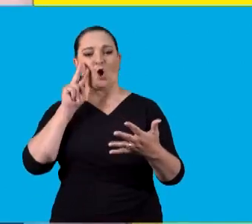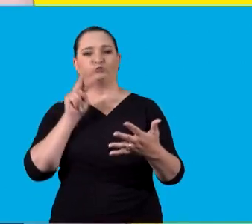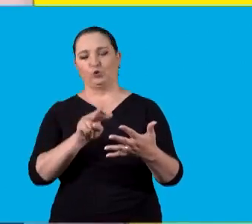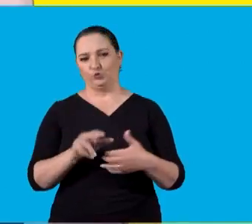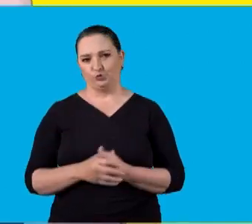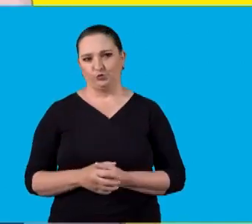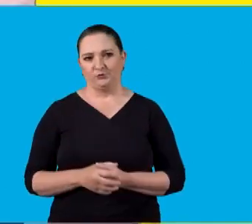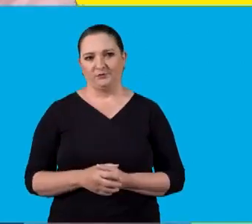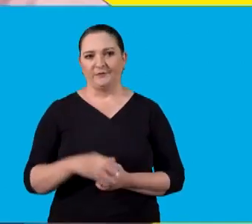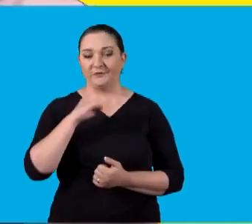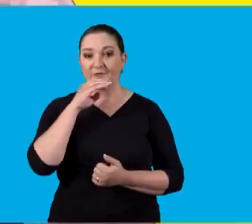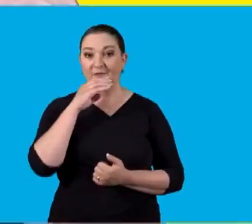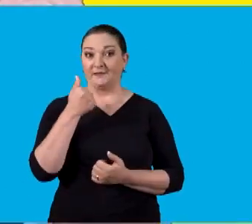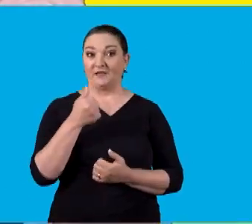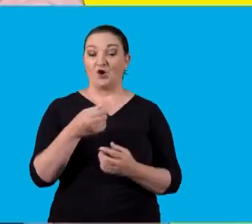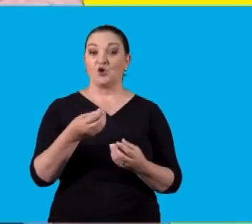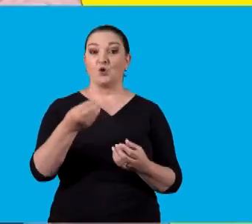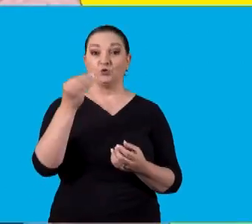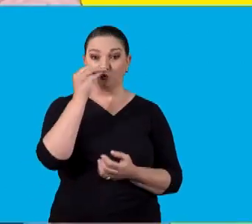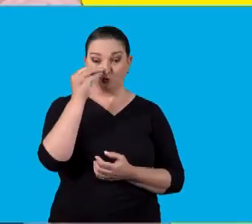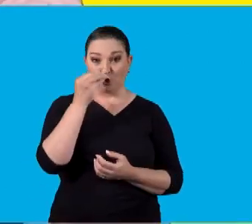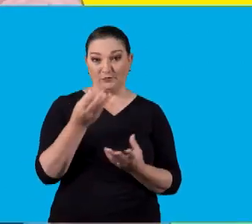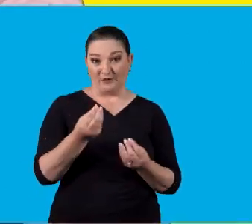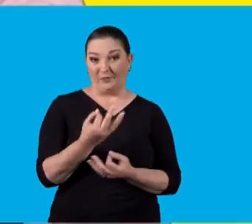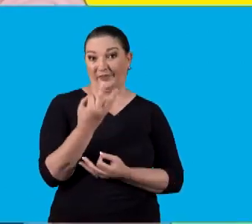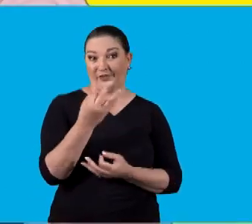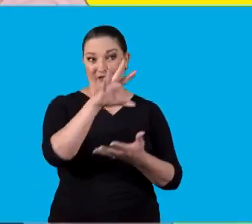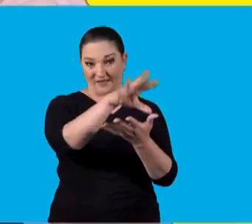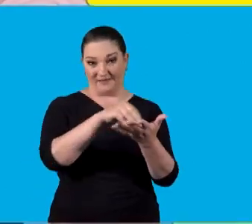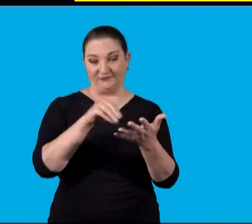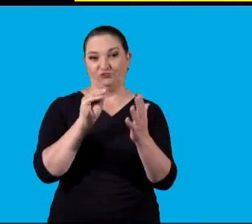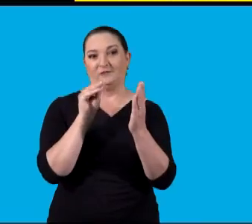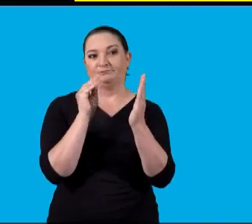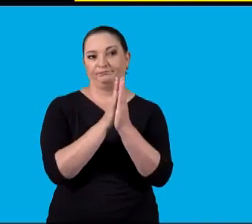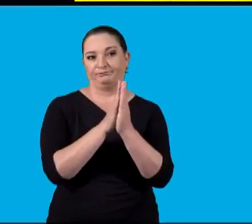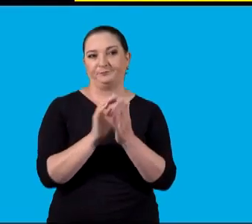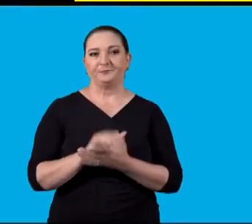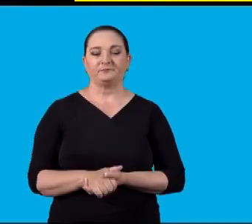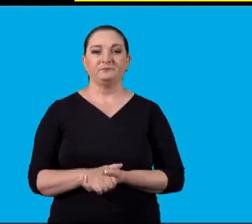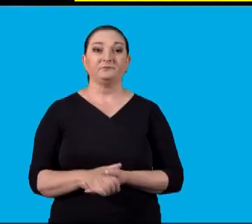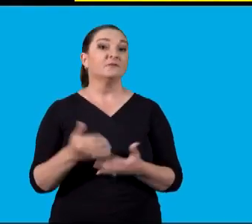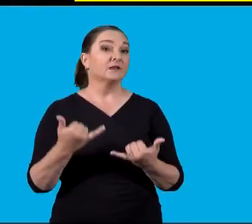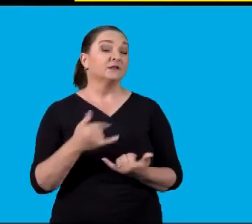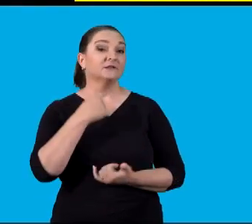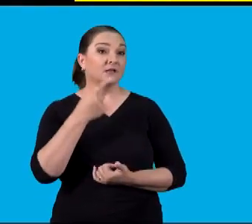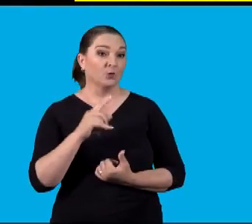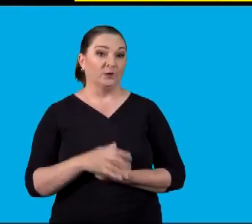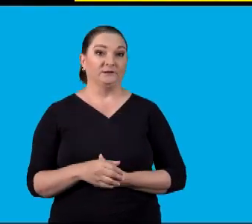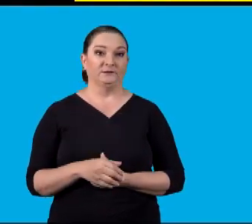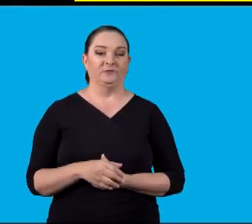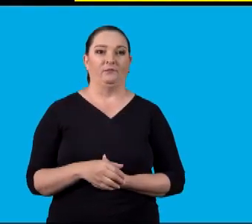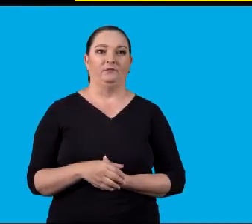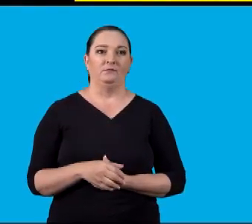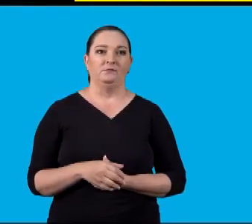3, an extract of your note number 3. Okay, so with this one, you will now say